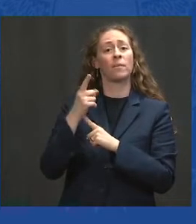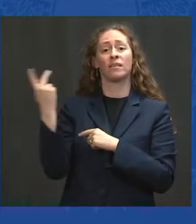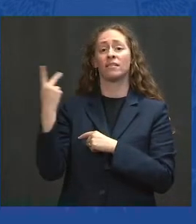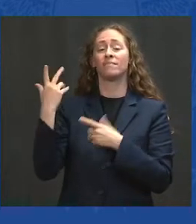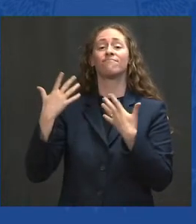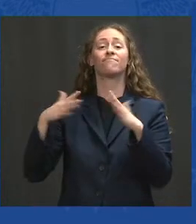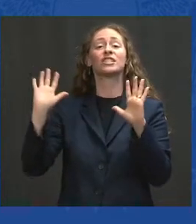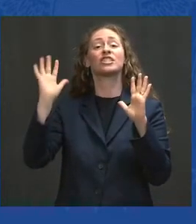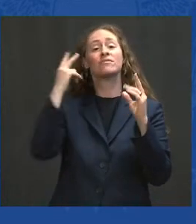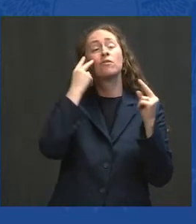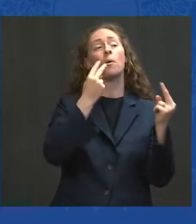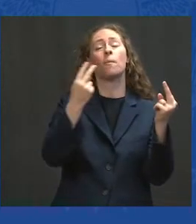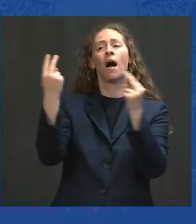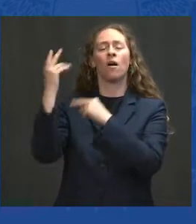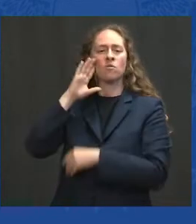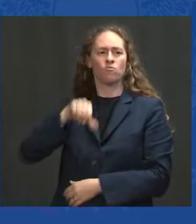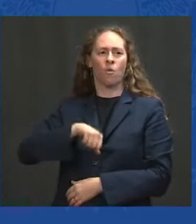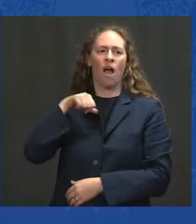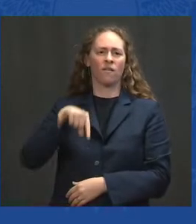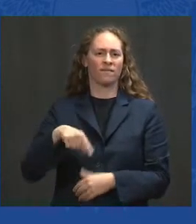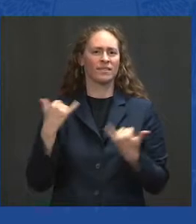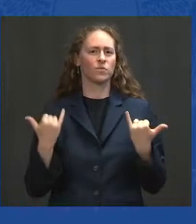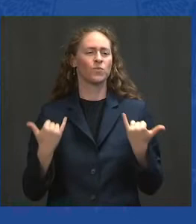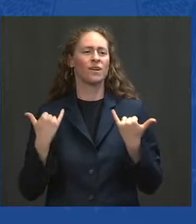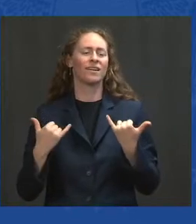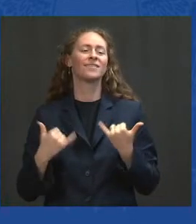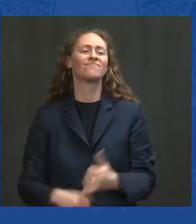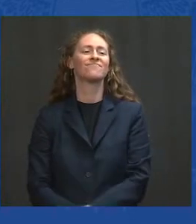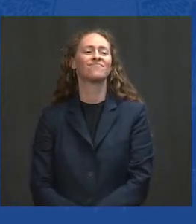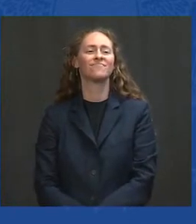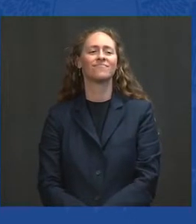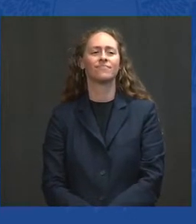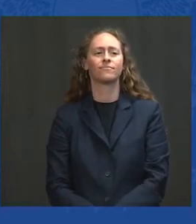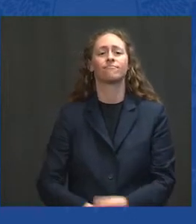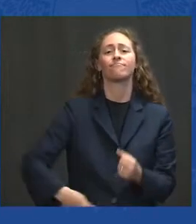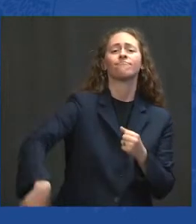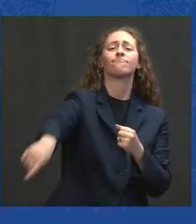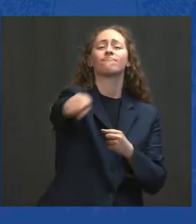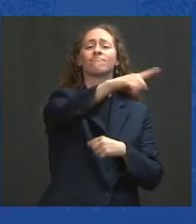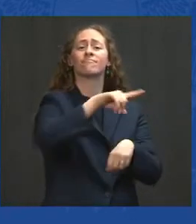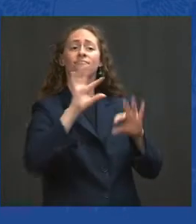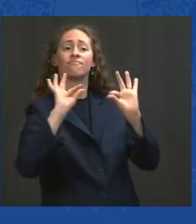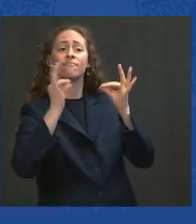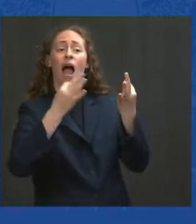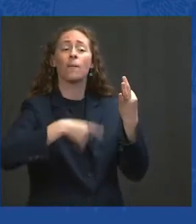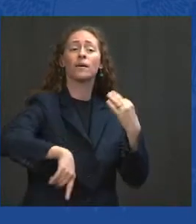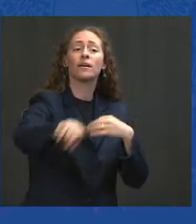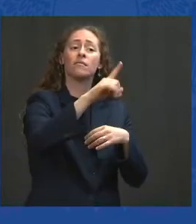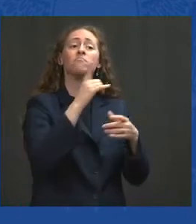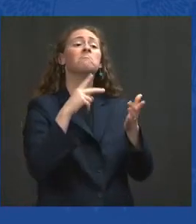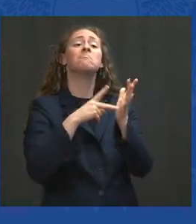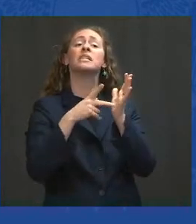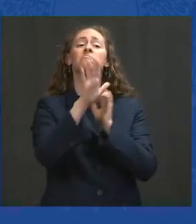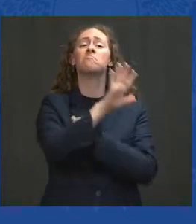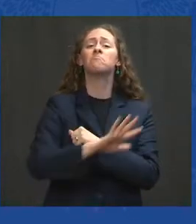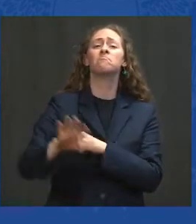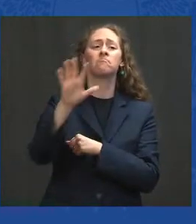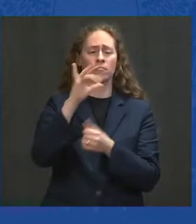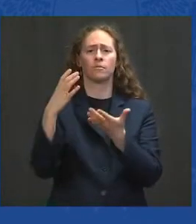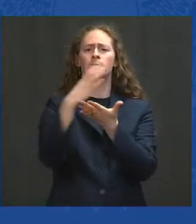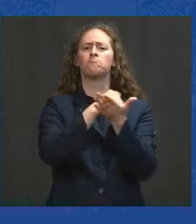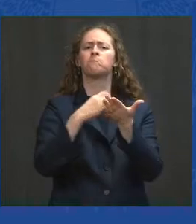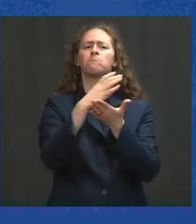this morning, nearly all working families, that is, people making under $150,000 as families or an individual making